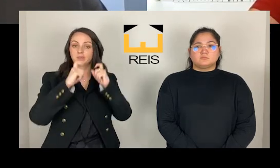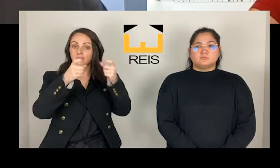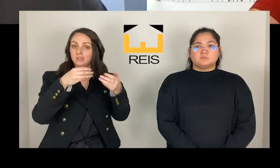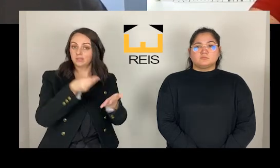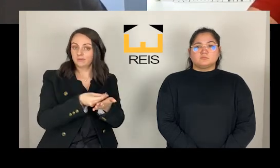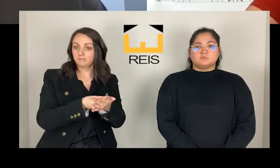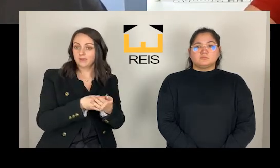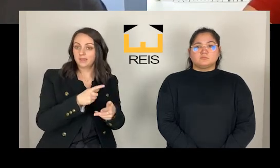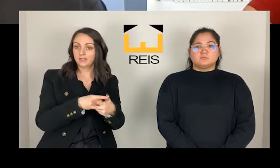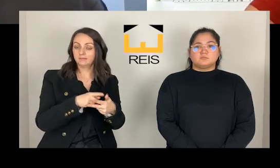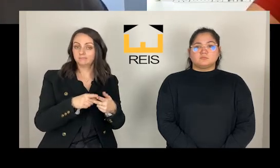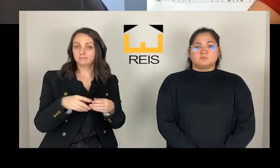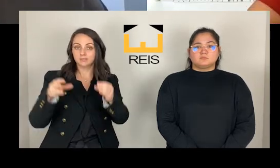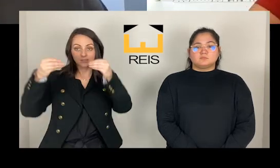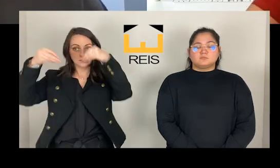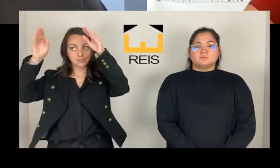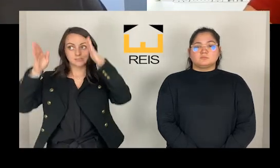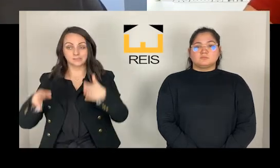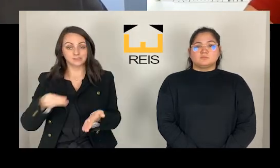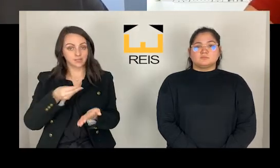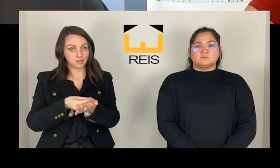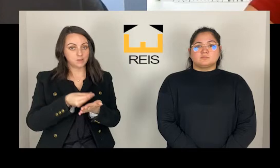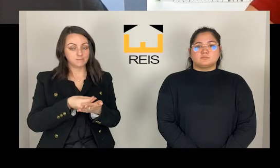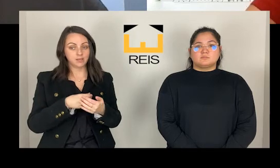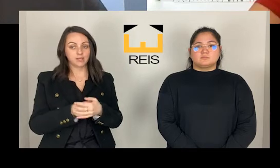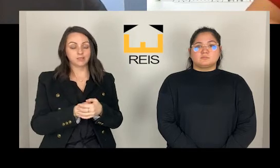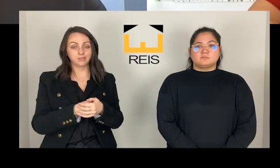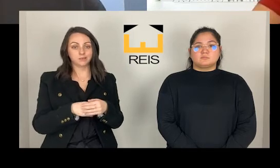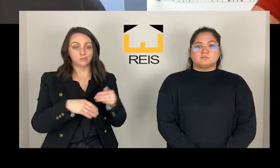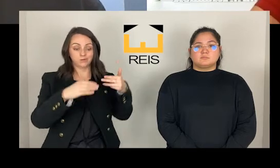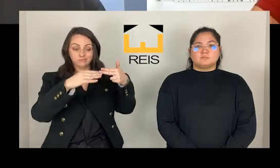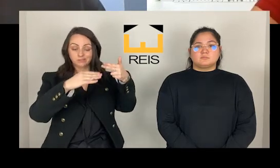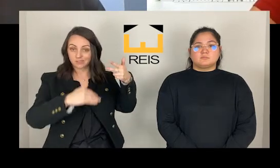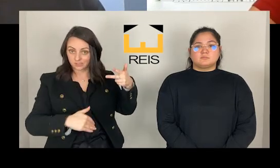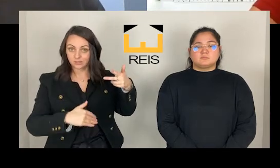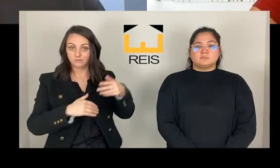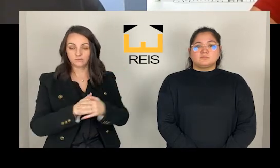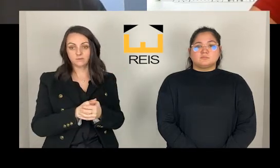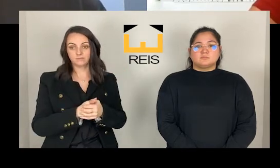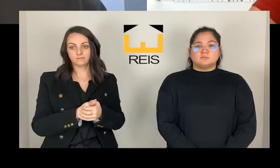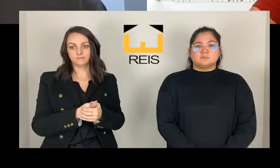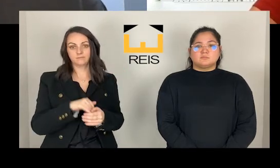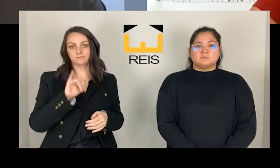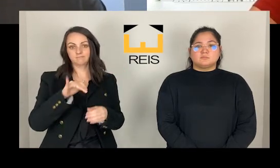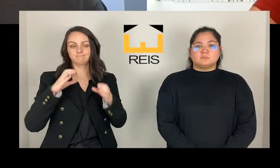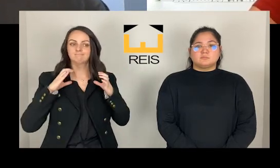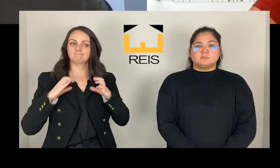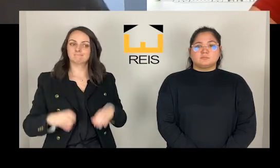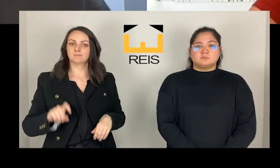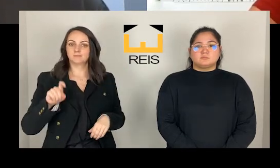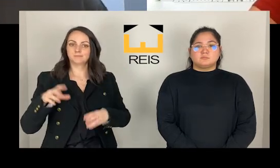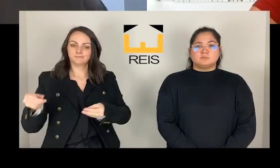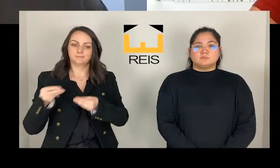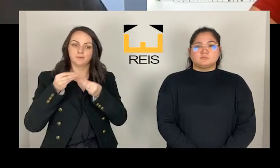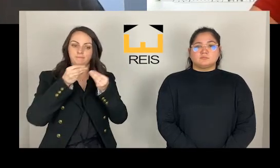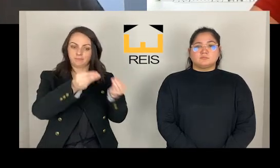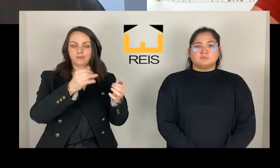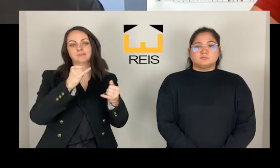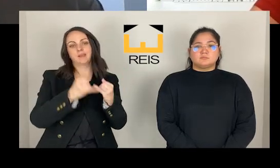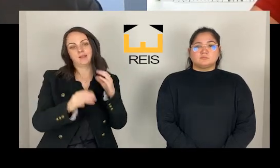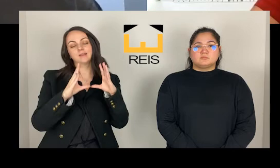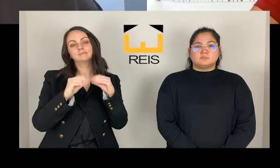there is seller contribution, whatever's remaining from that amount is what the customer would have to bring to the